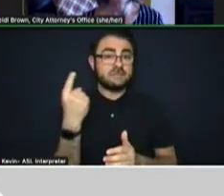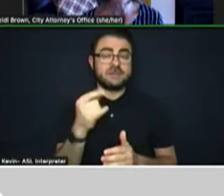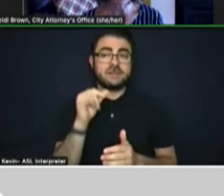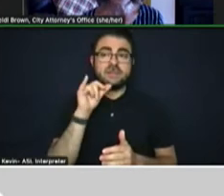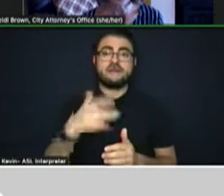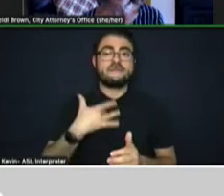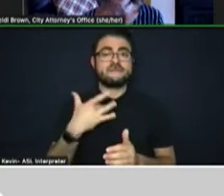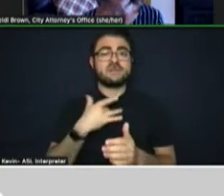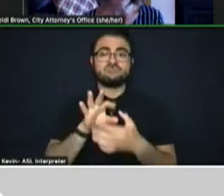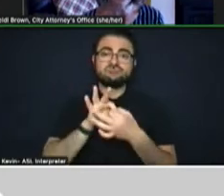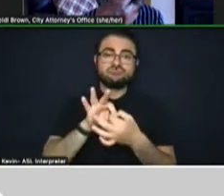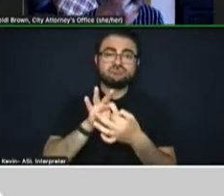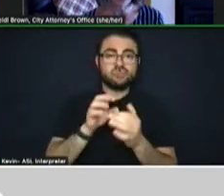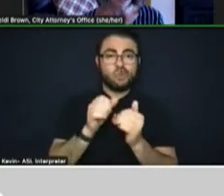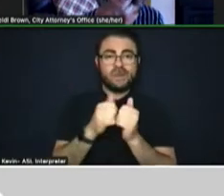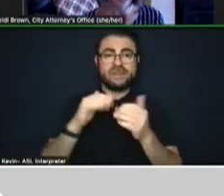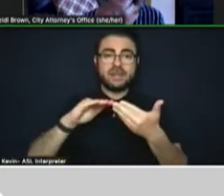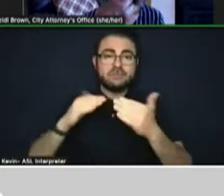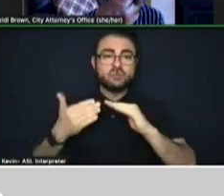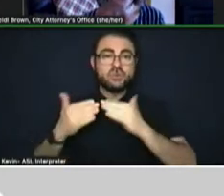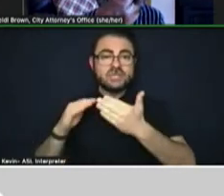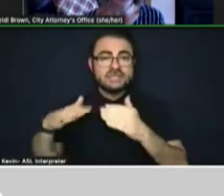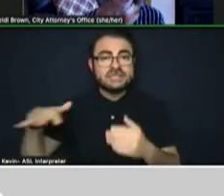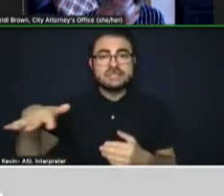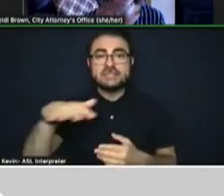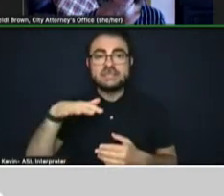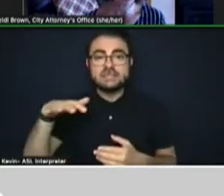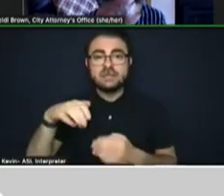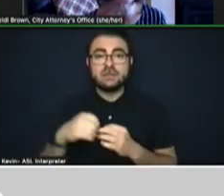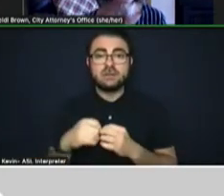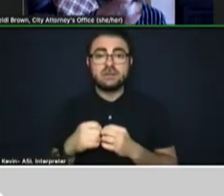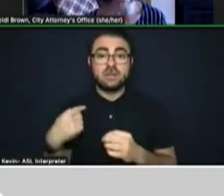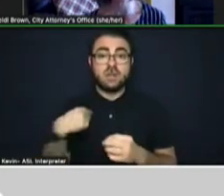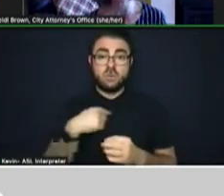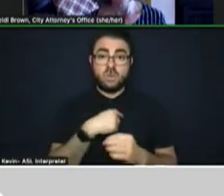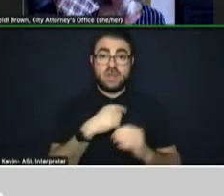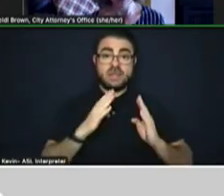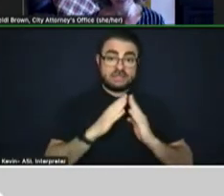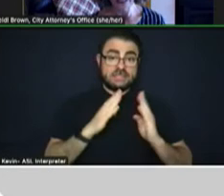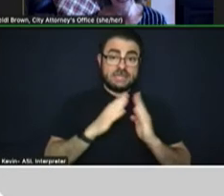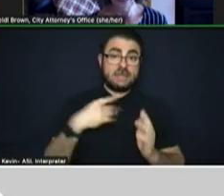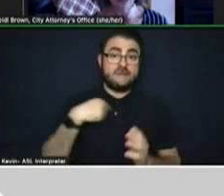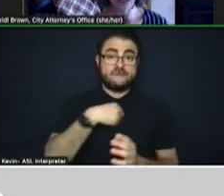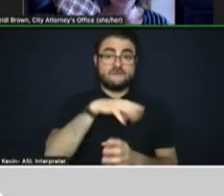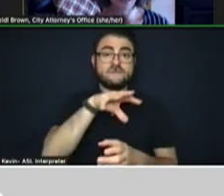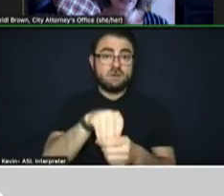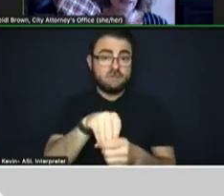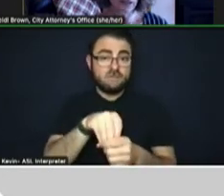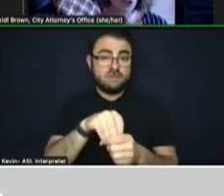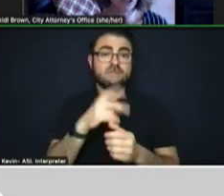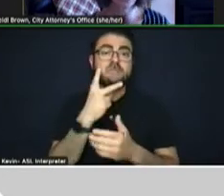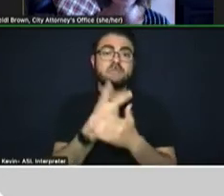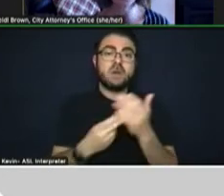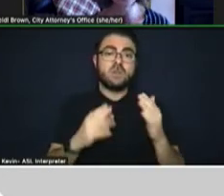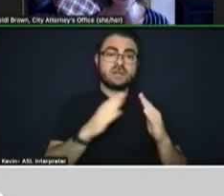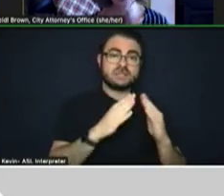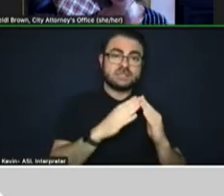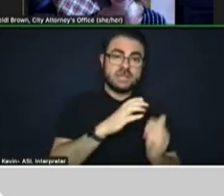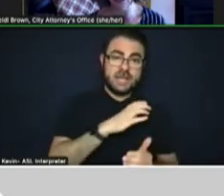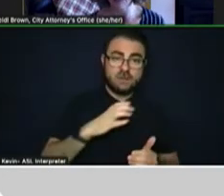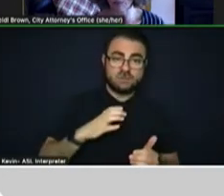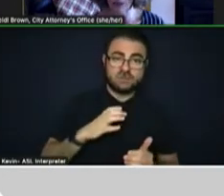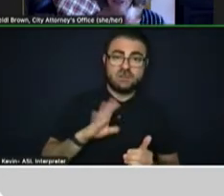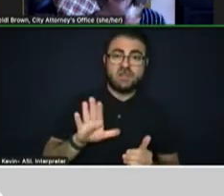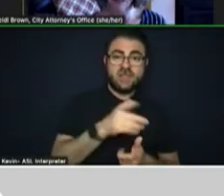the community and that we as the city included in there, both for City Council and their interests and the interests of the